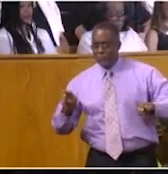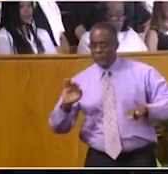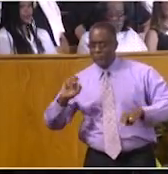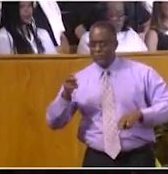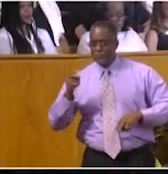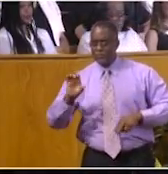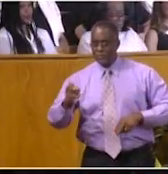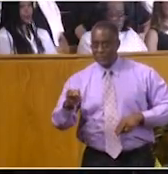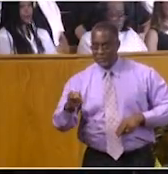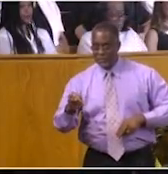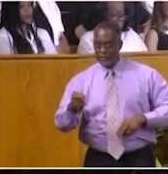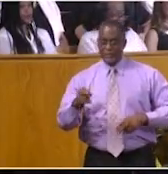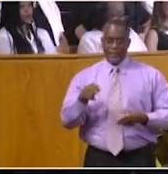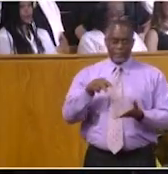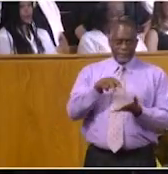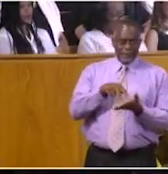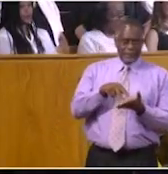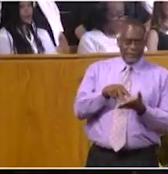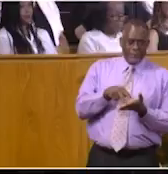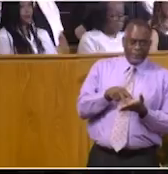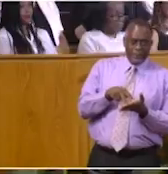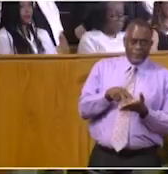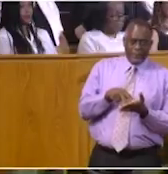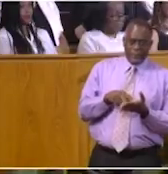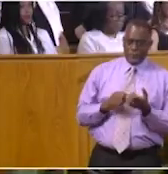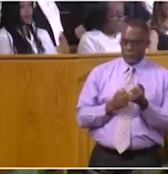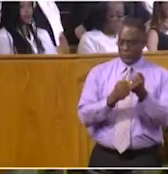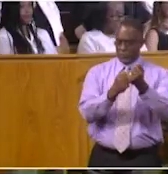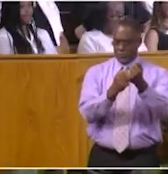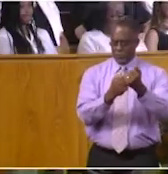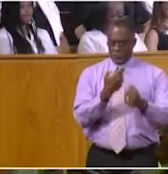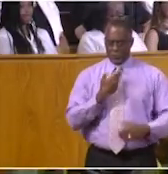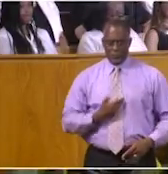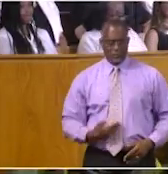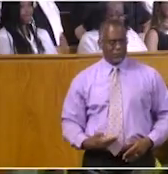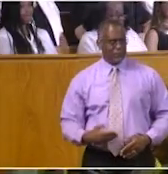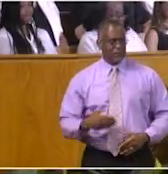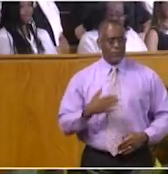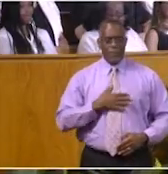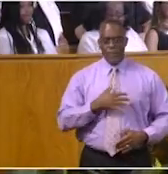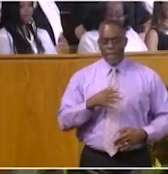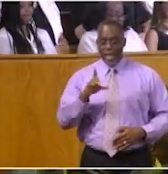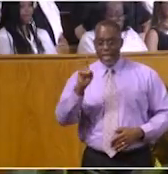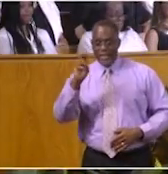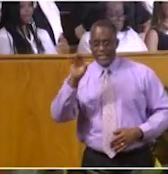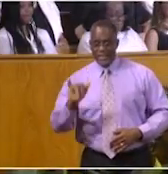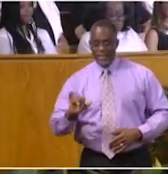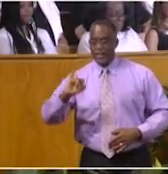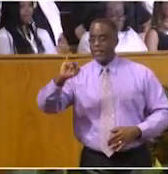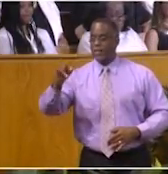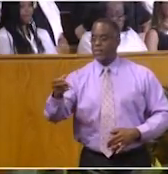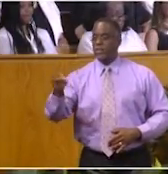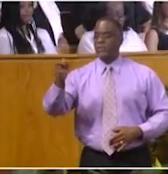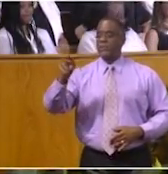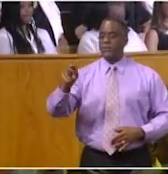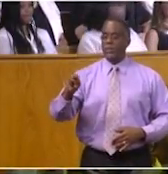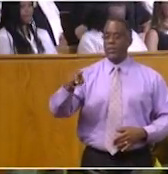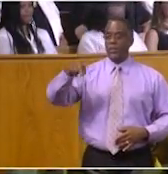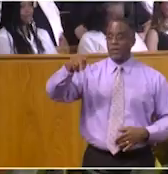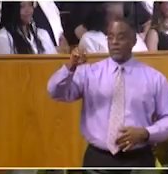standing in the gap for Daddy John Peterson. I'm so grateful this